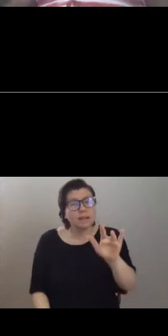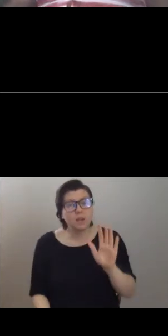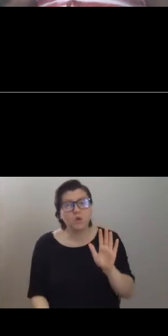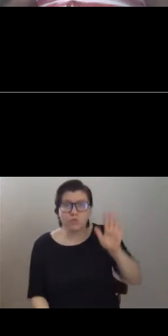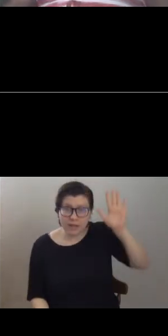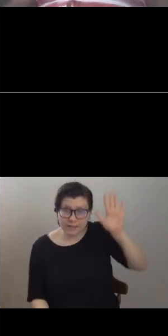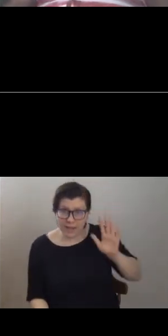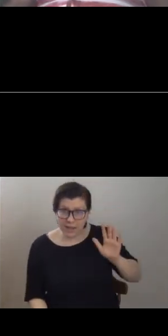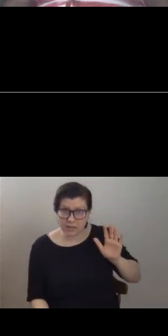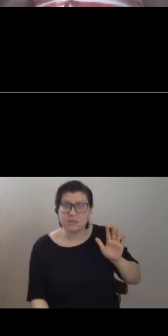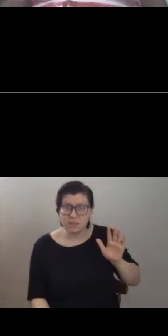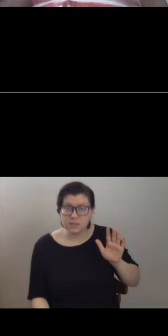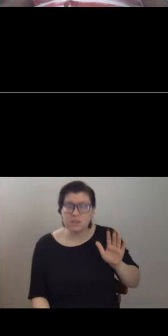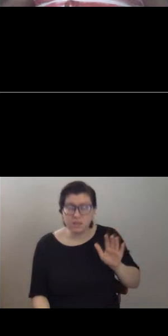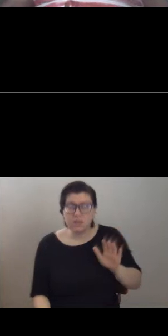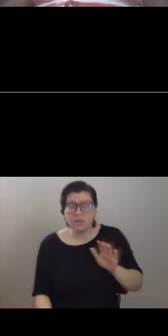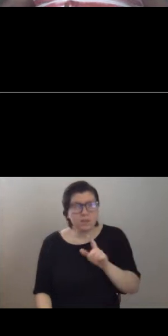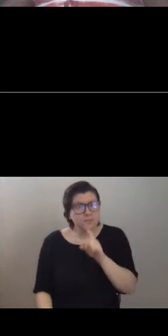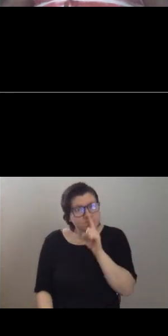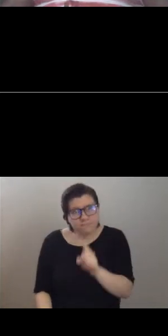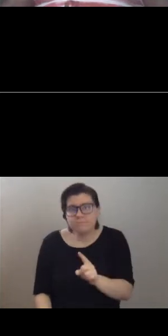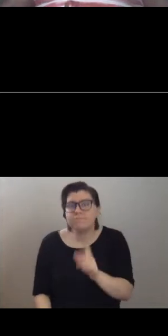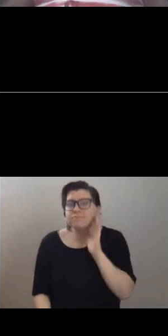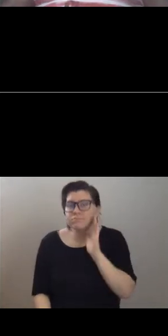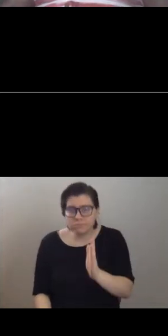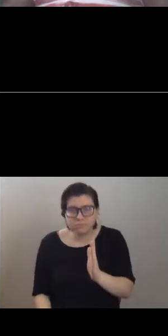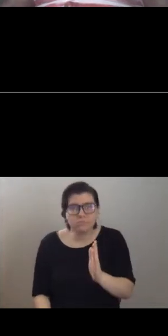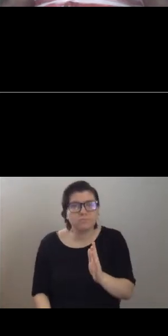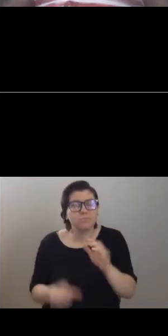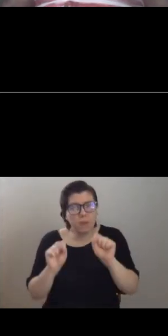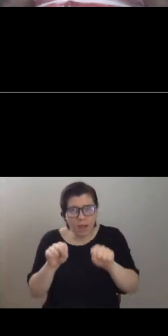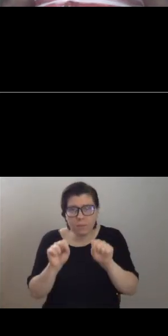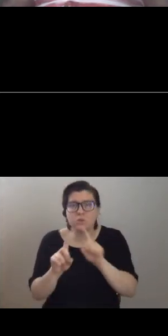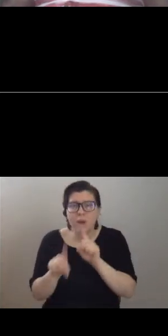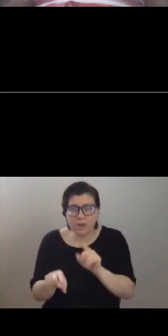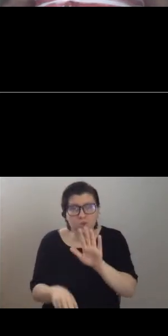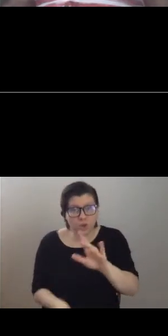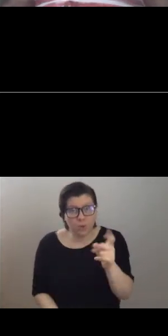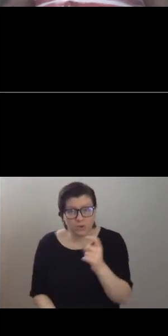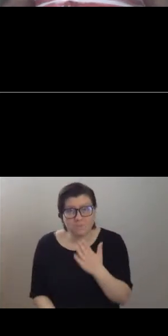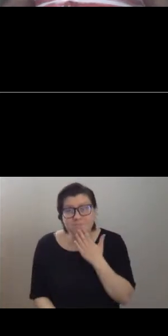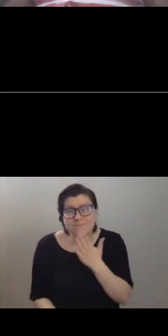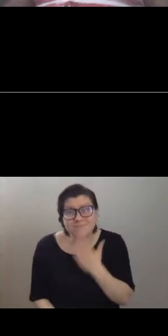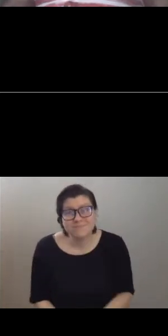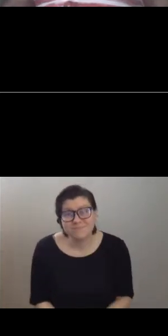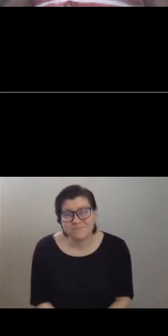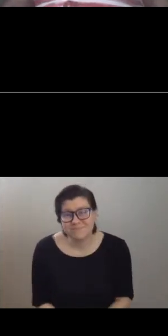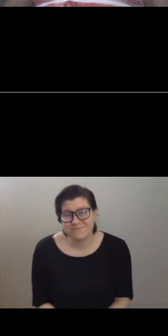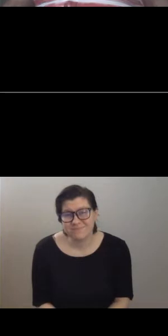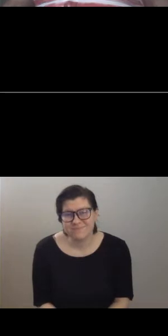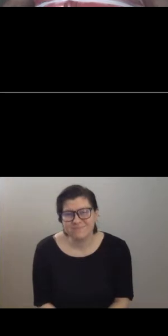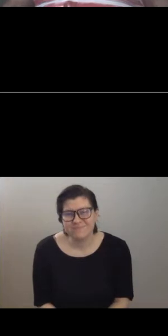and I'm sure we'll get to your question. Thank you.